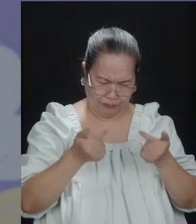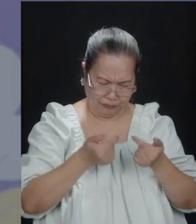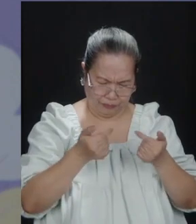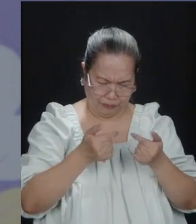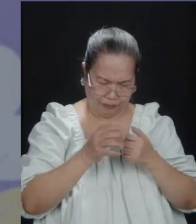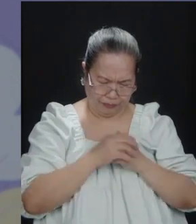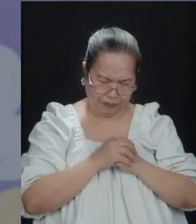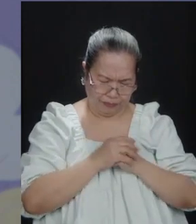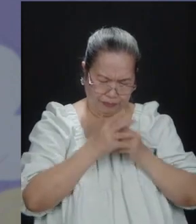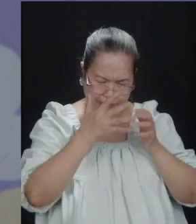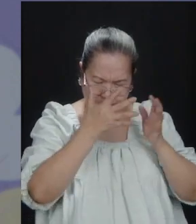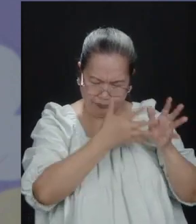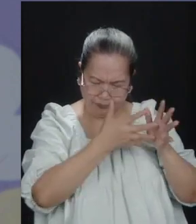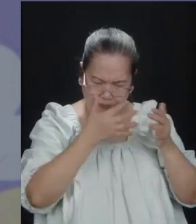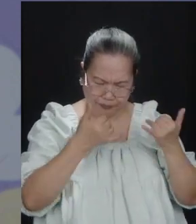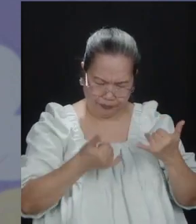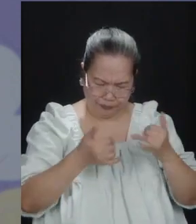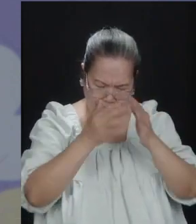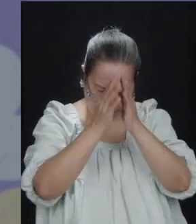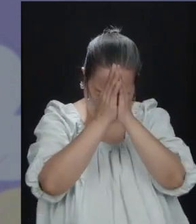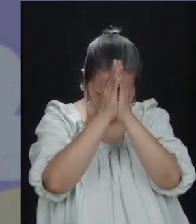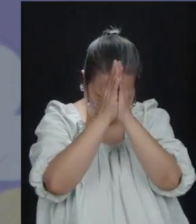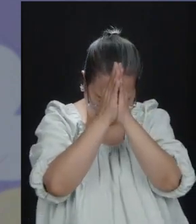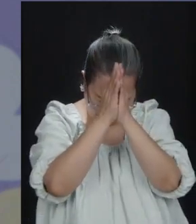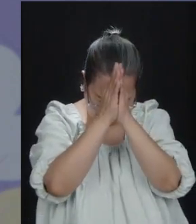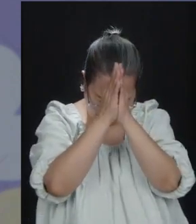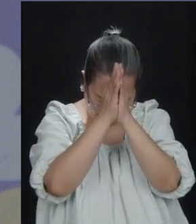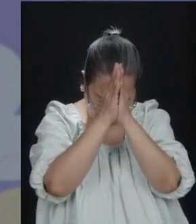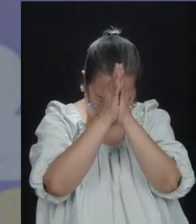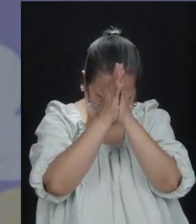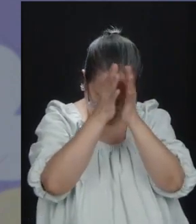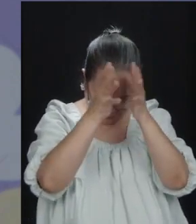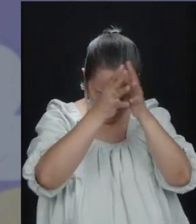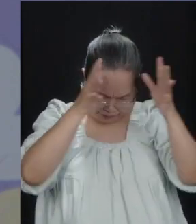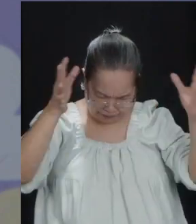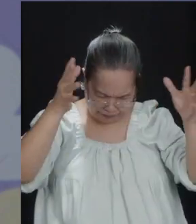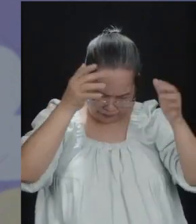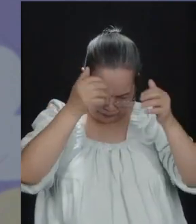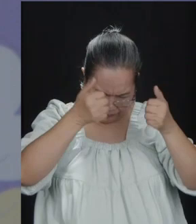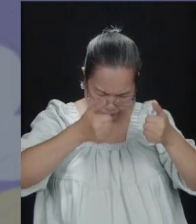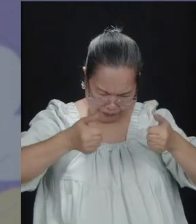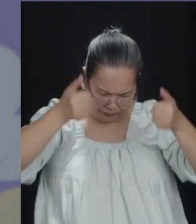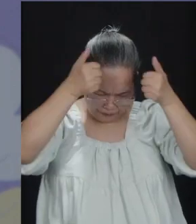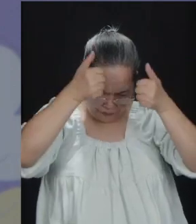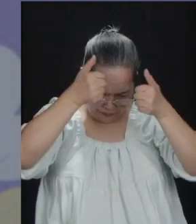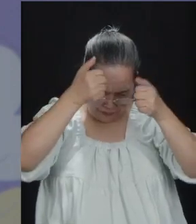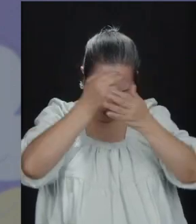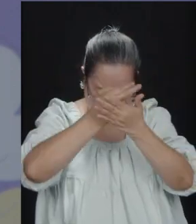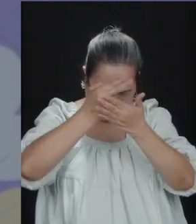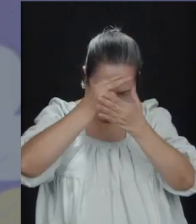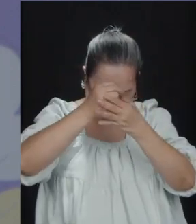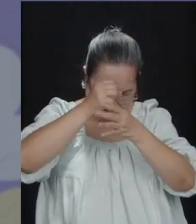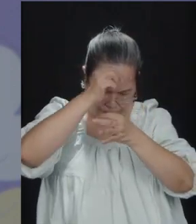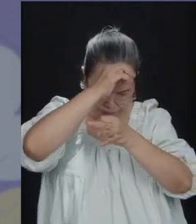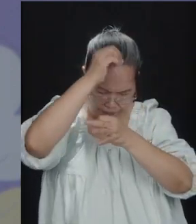behind. And for this I ask in the matchless name of the only Savior,